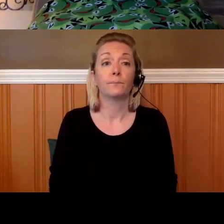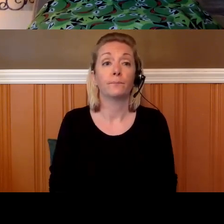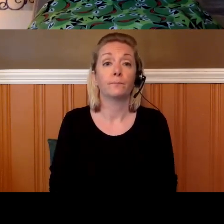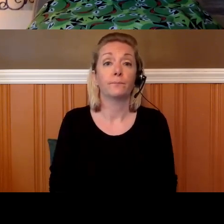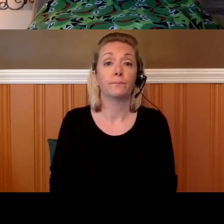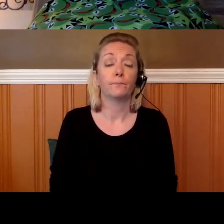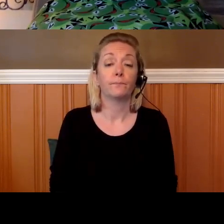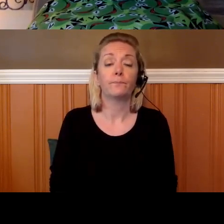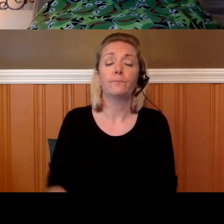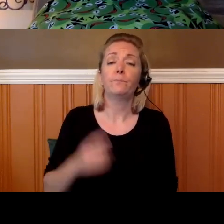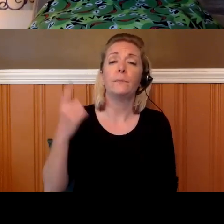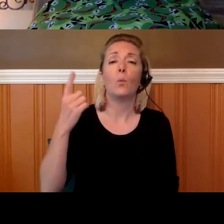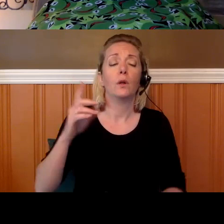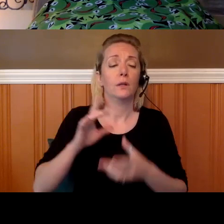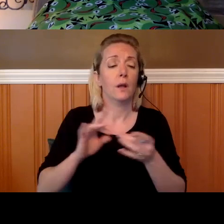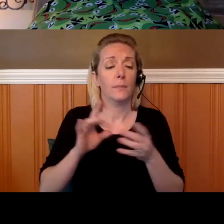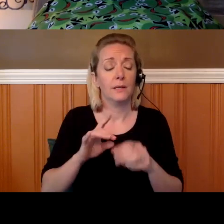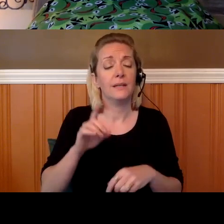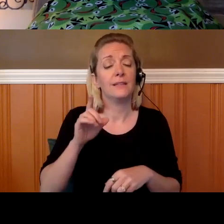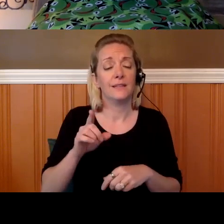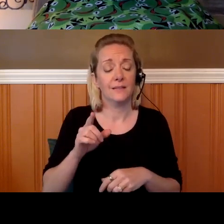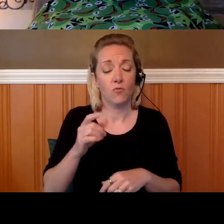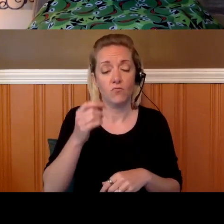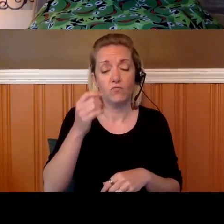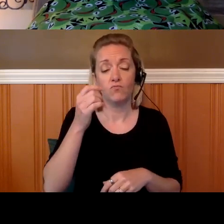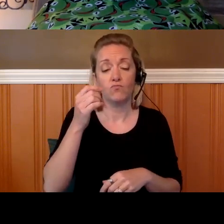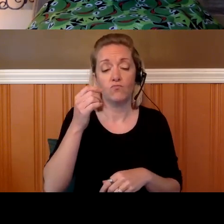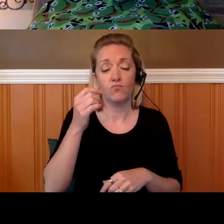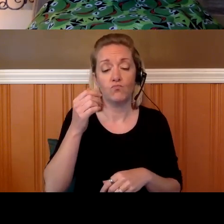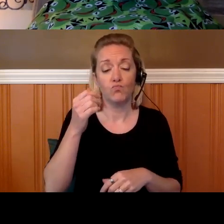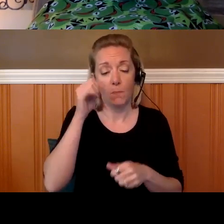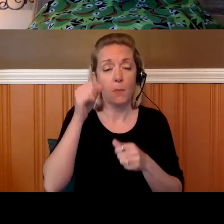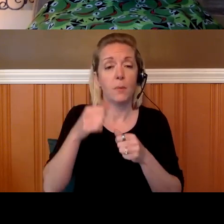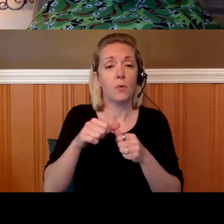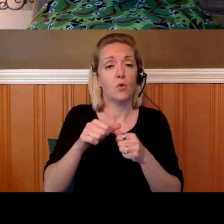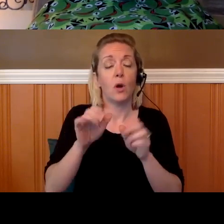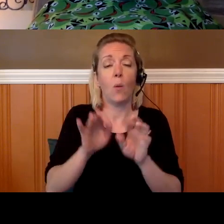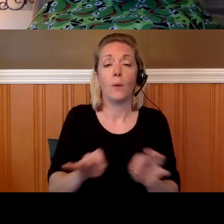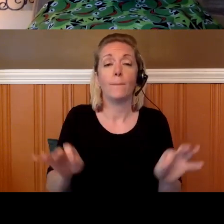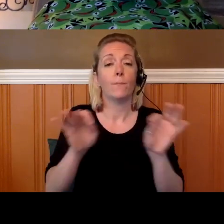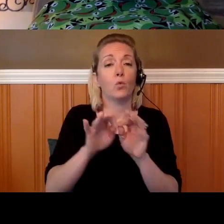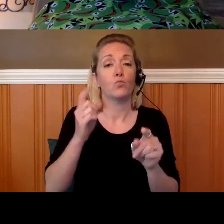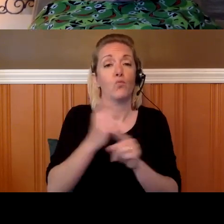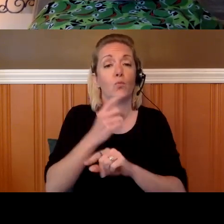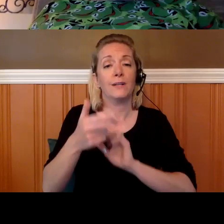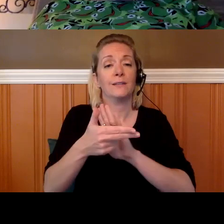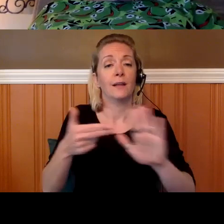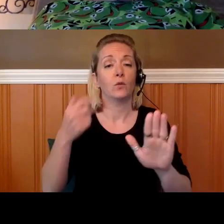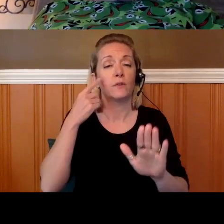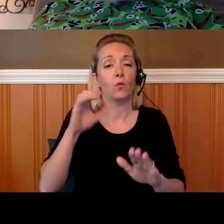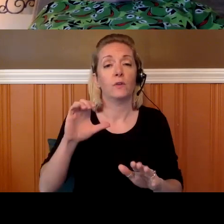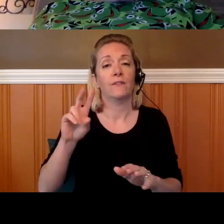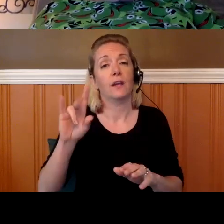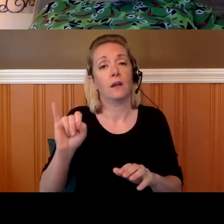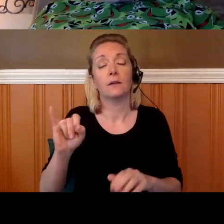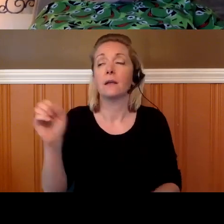Do a comment that this brings to mind how critical it is to make that initial CVI assessment and diagnosis. Absolutely.